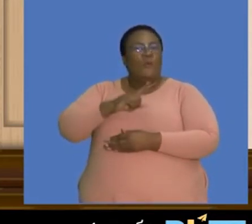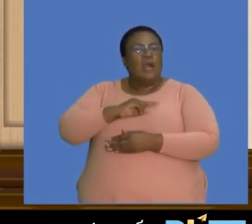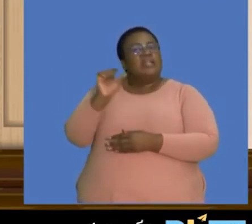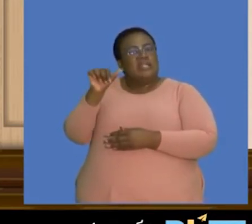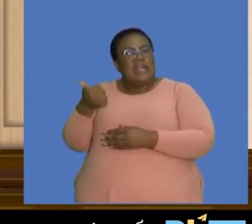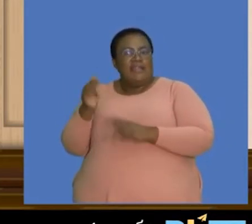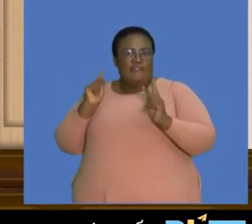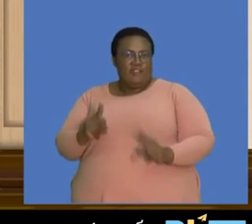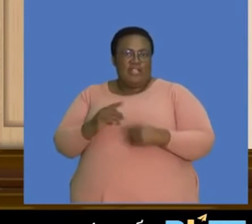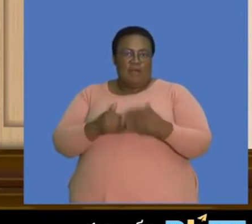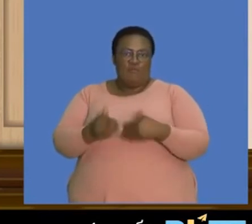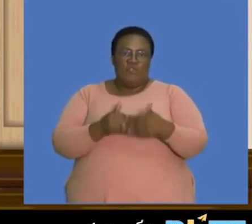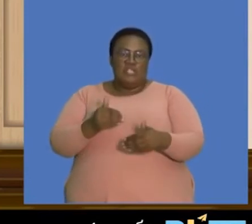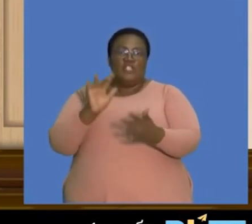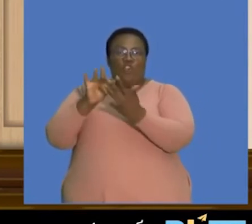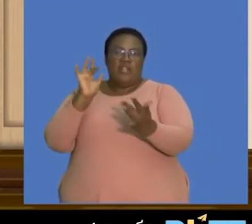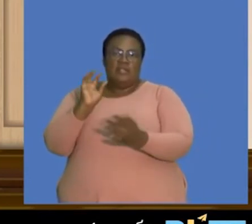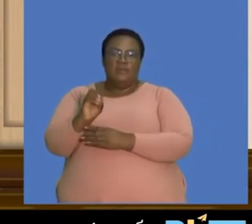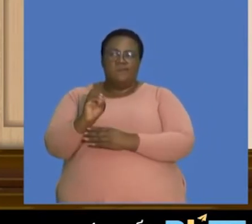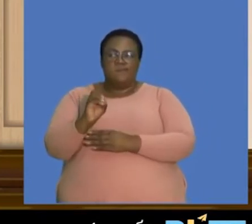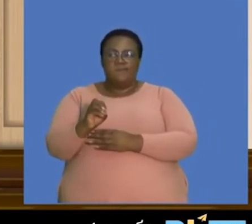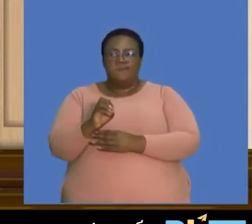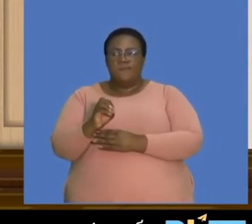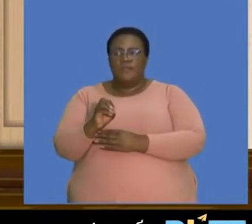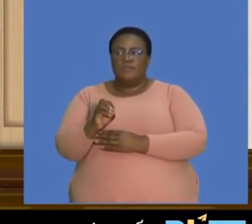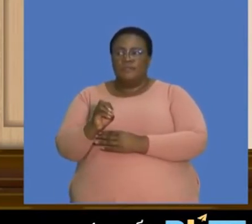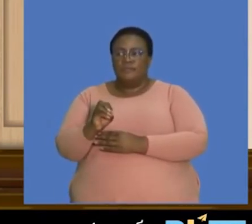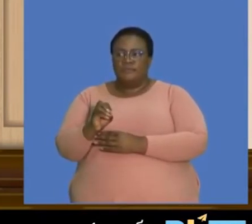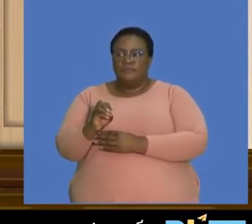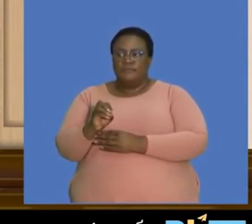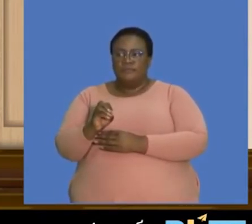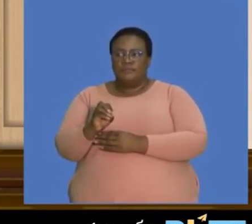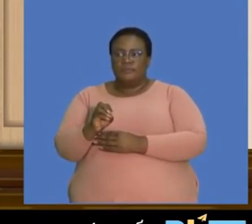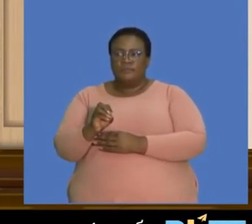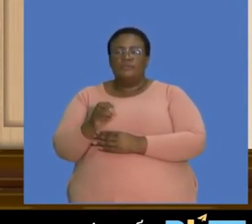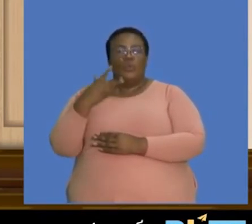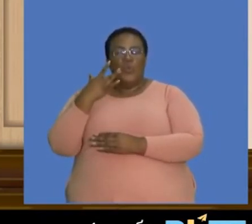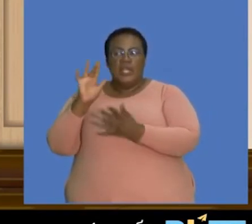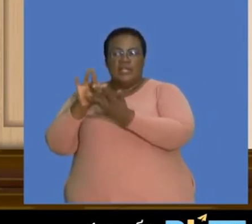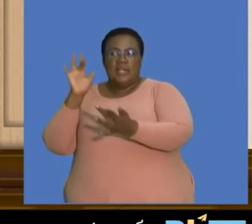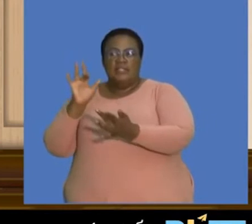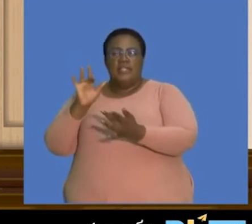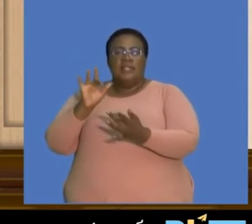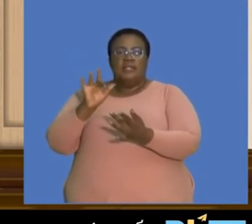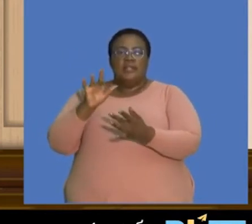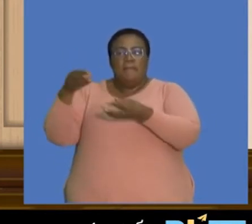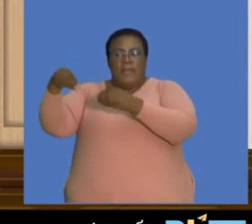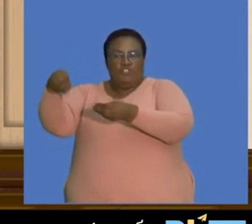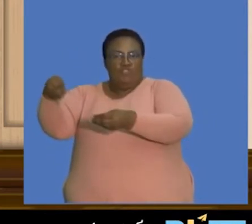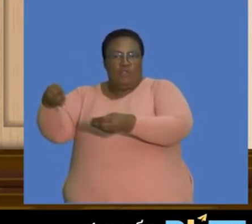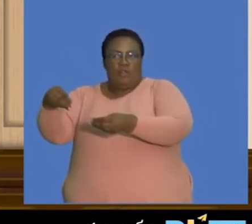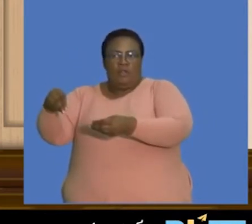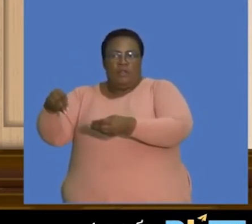because again, that's another physical process. There's also contact. So the discharging happens when he makes contact with